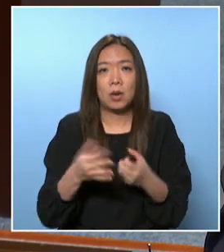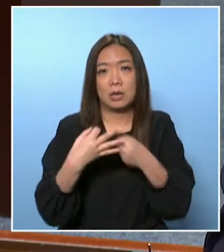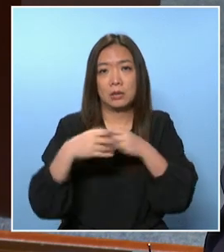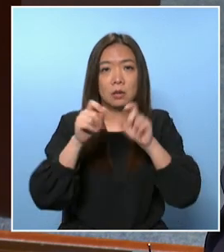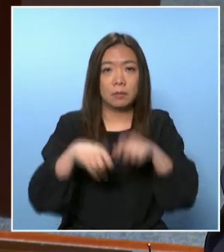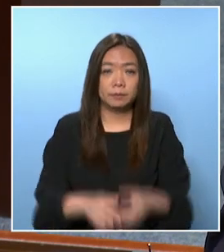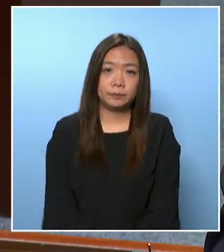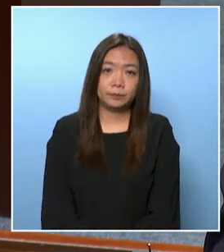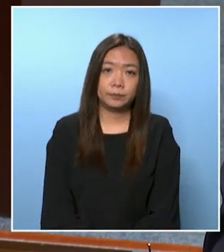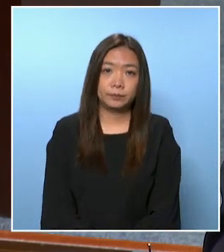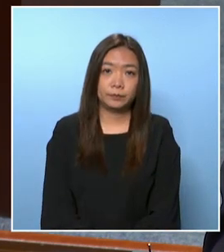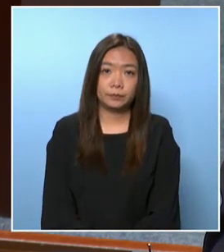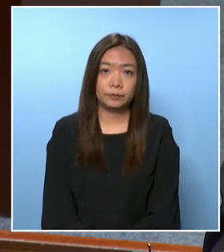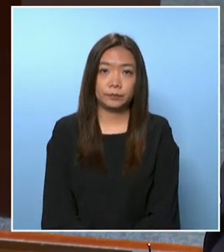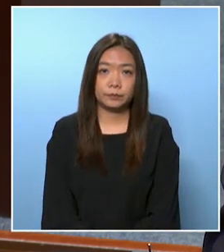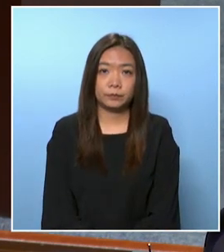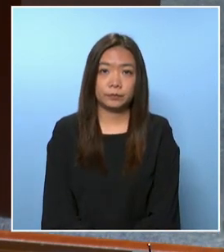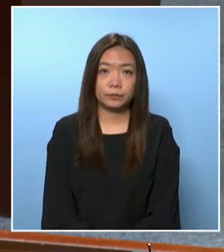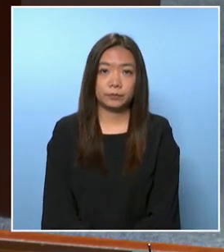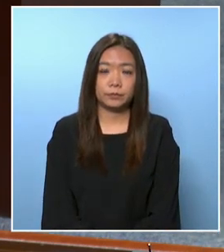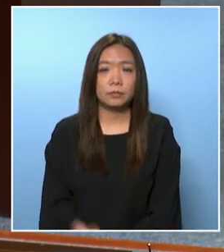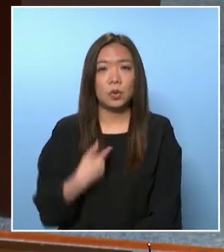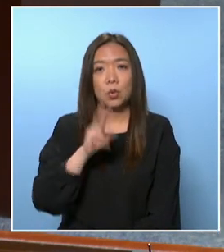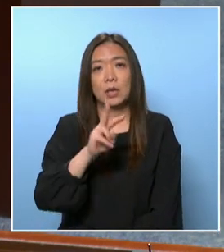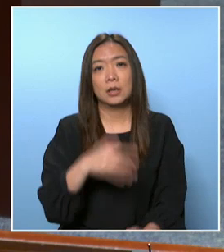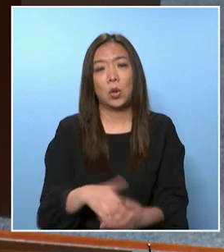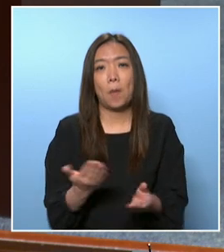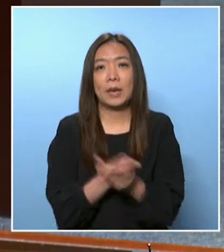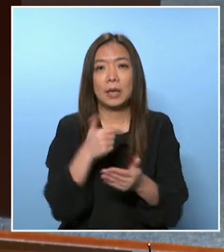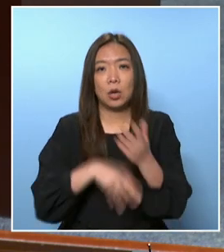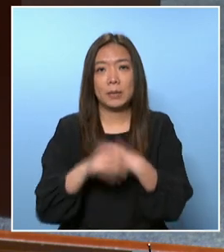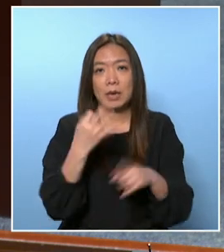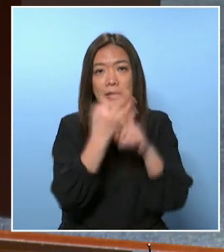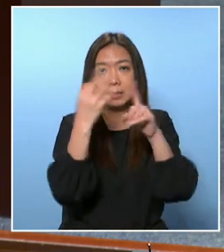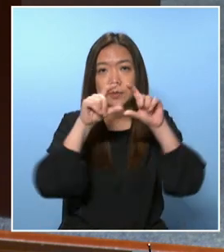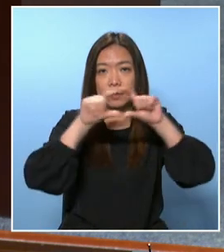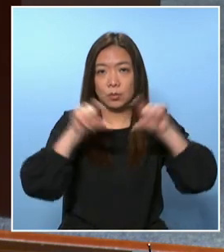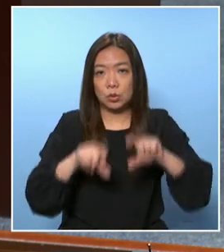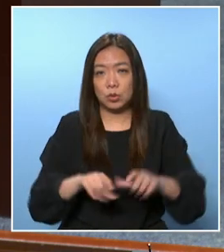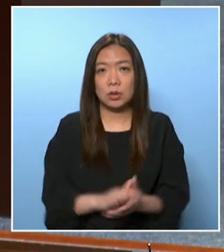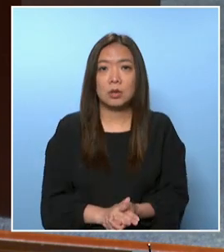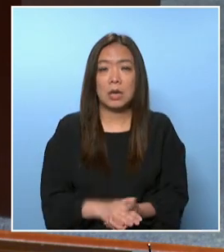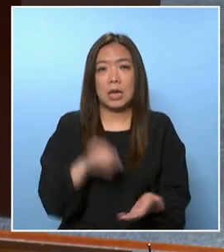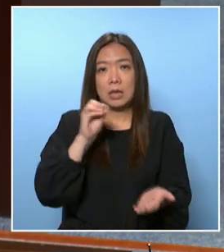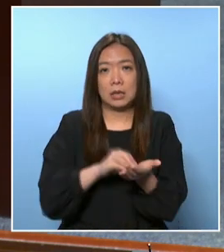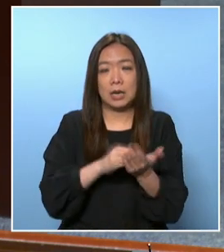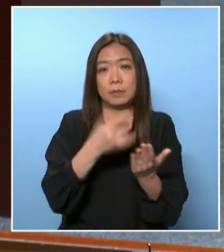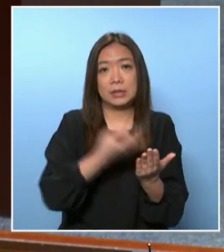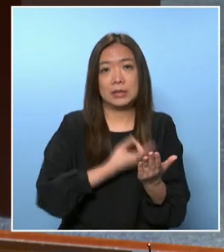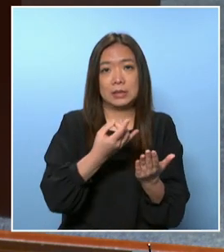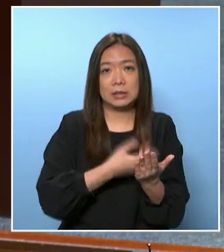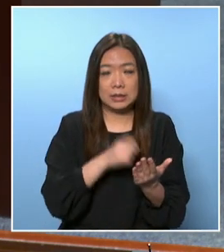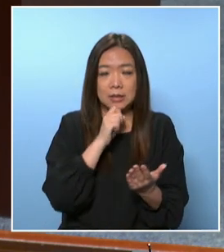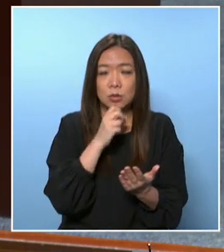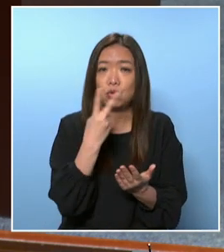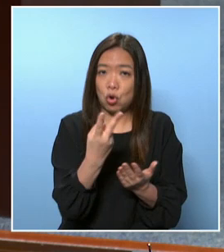it possible? Third, it is also a question. In the paper, paragraph 13, in